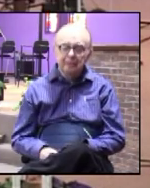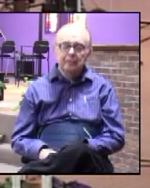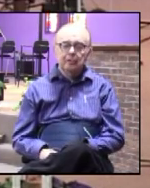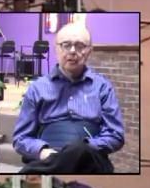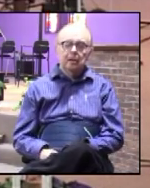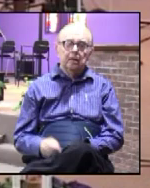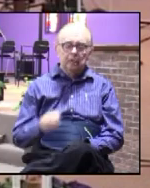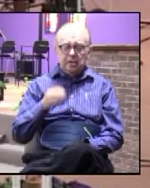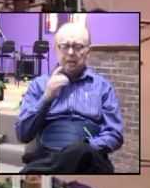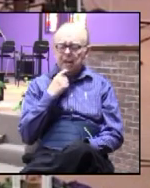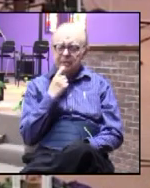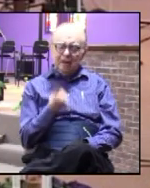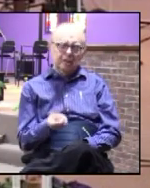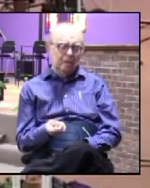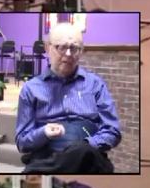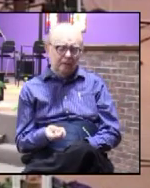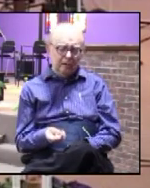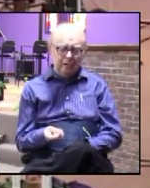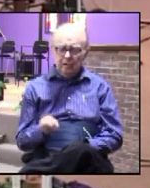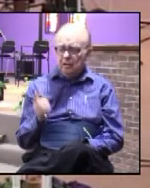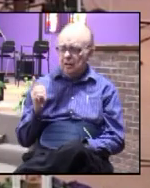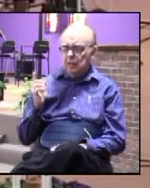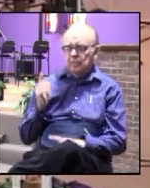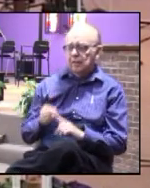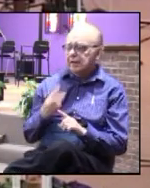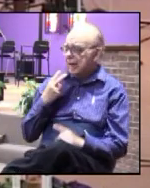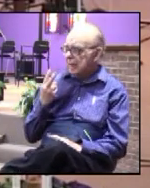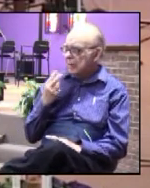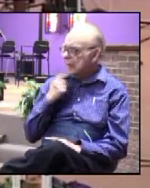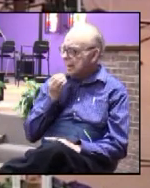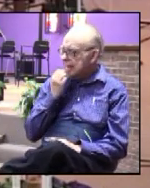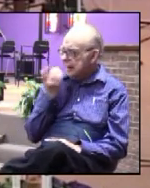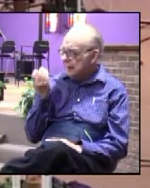Oh, but God said, the day we eat of that, we're going to die.